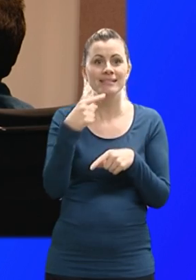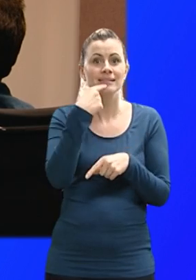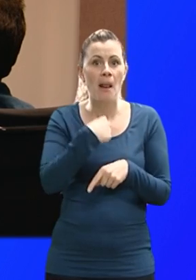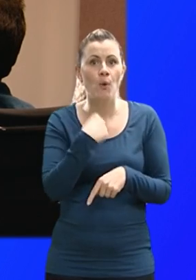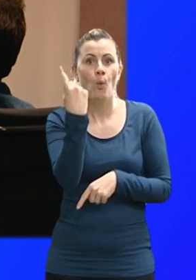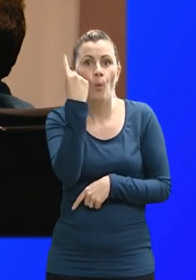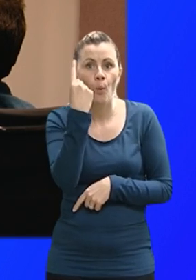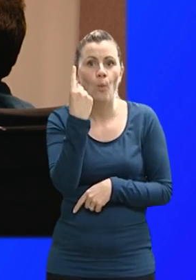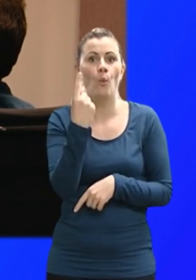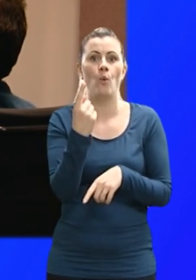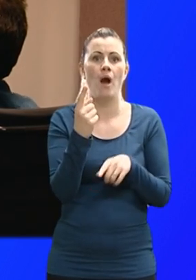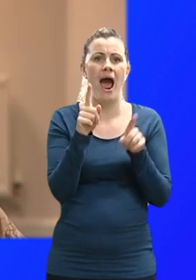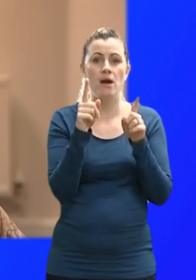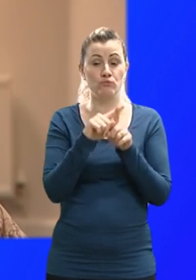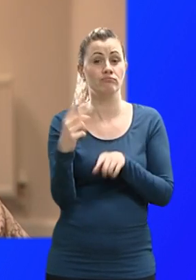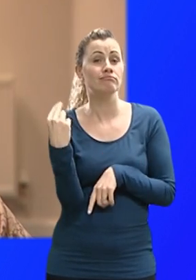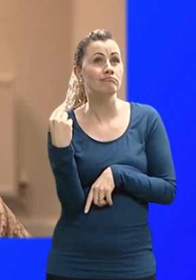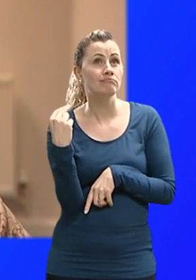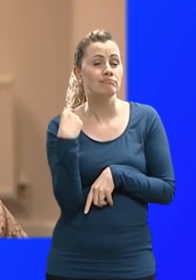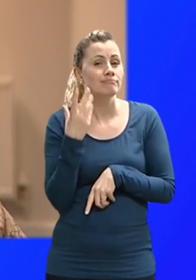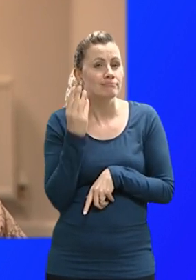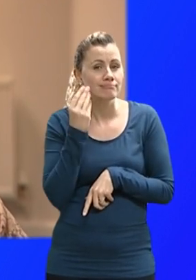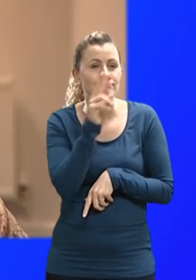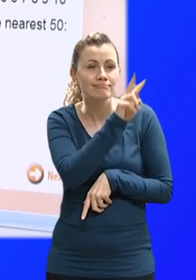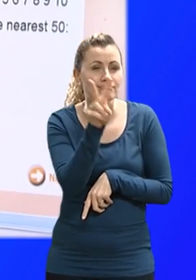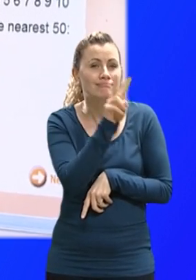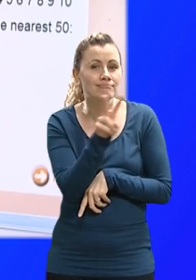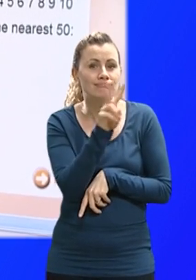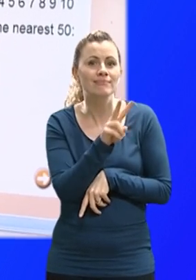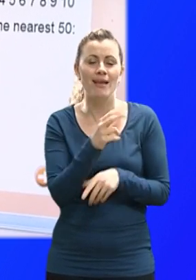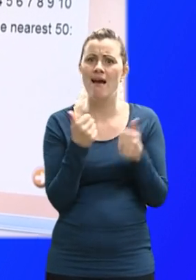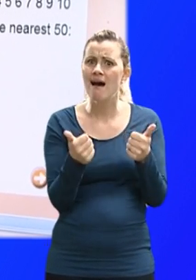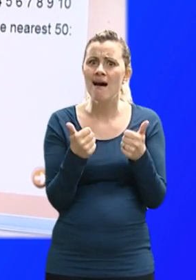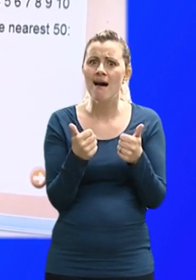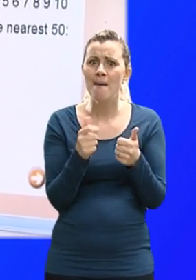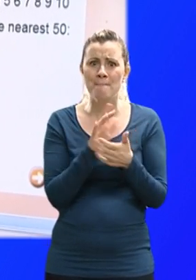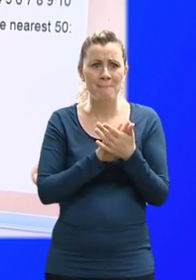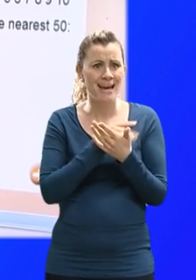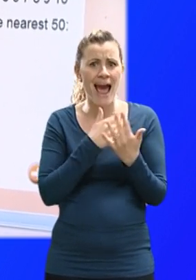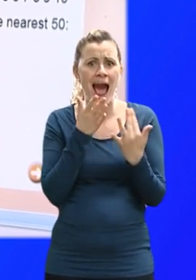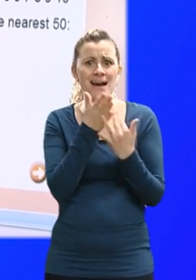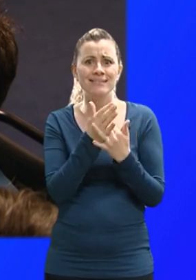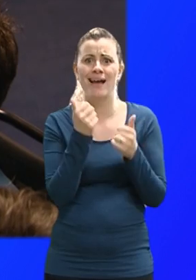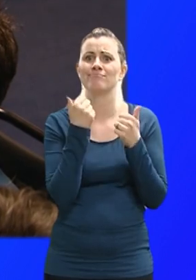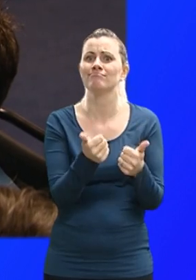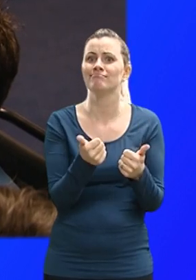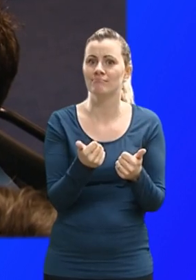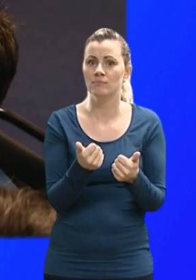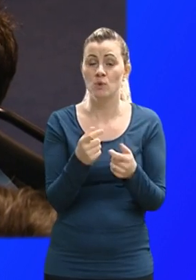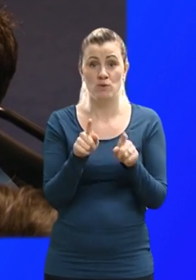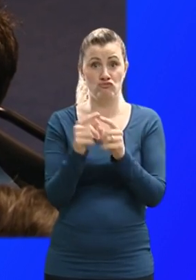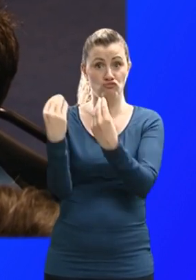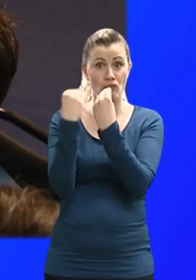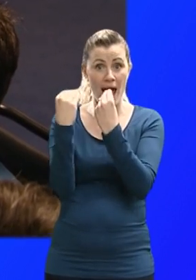a message, for example, email, all this sort of thing. It'll tell me which from and read it out to me. So, that's quite a